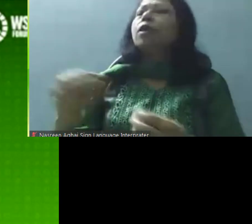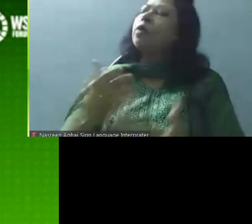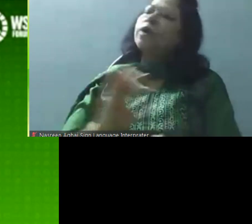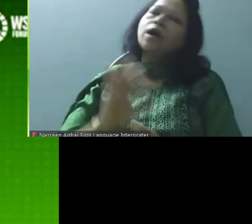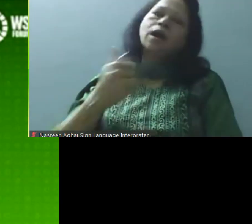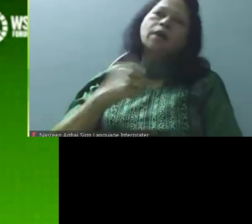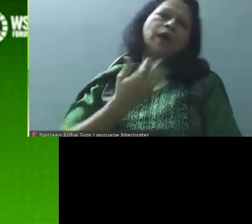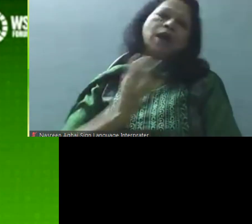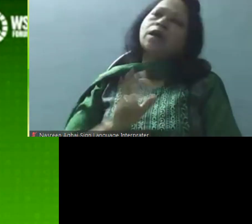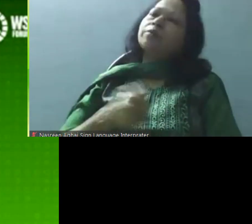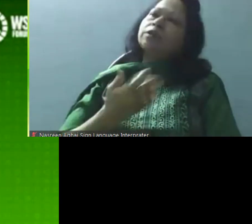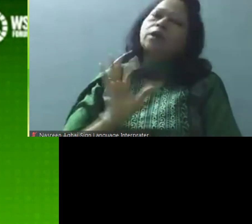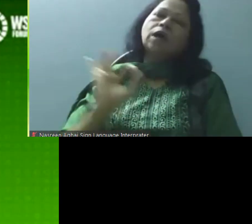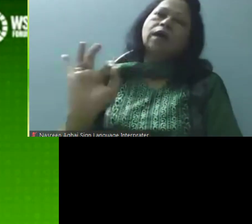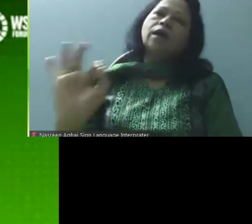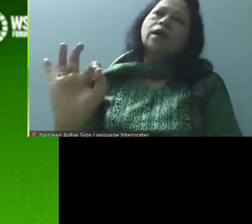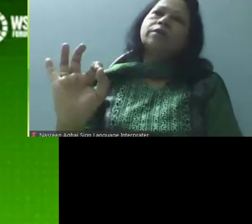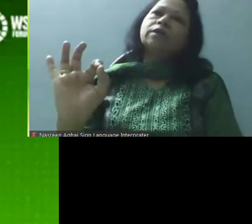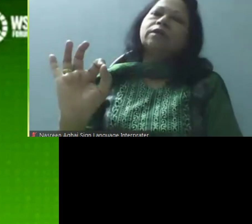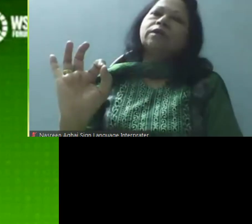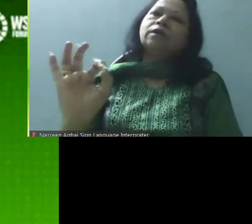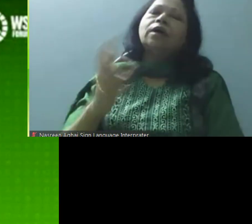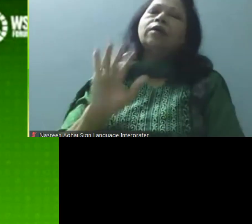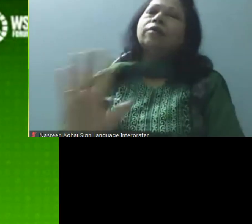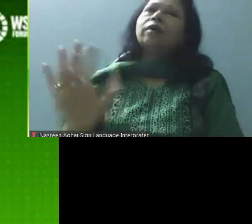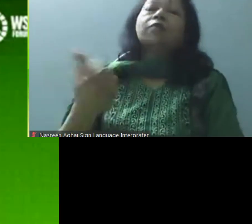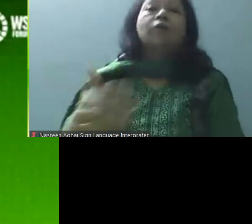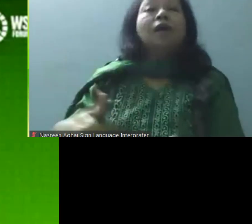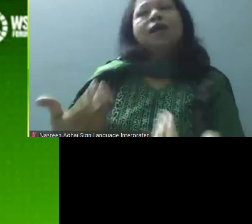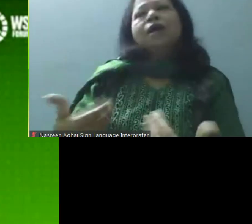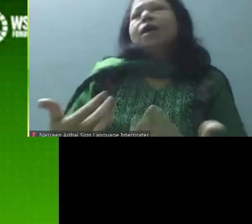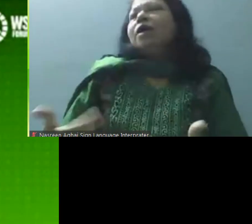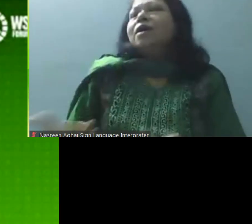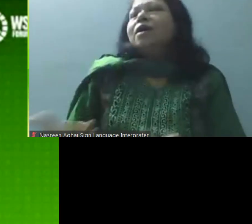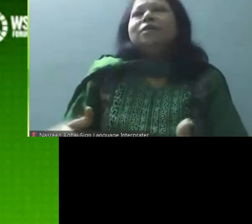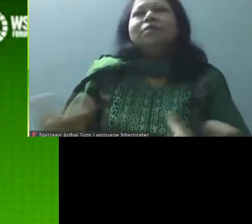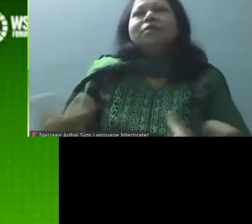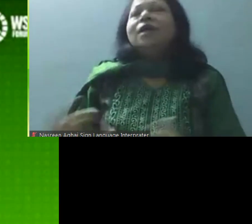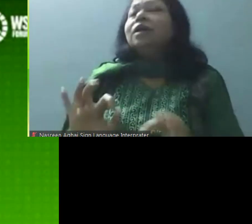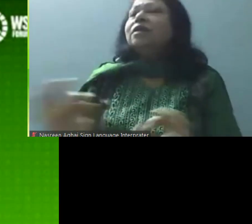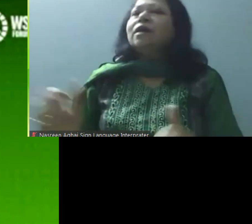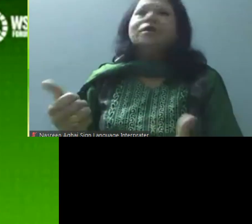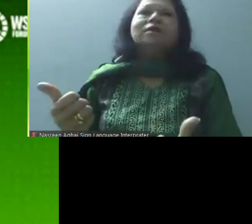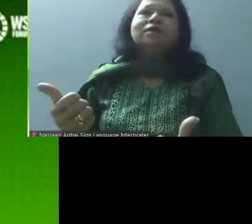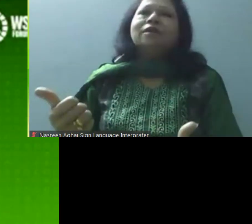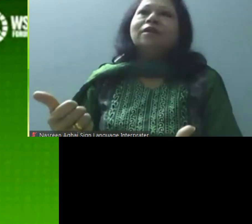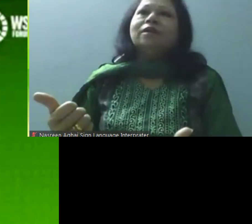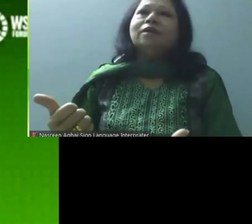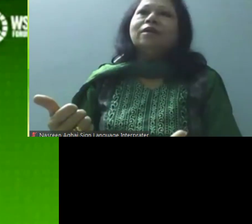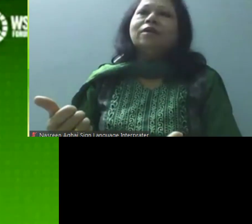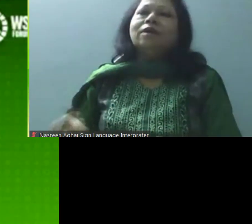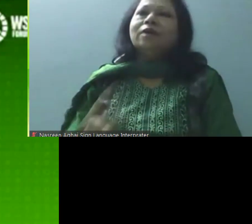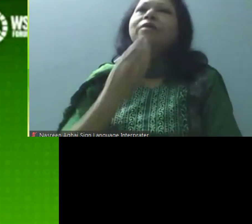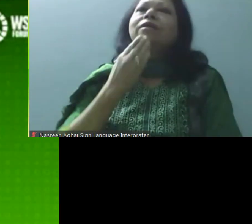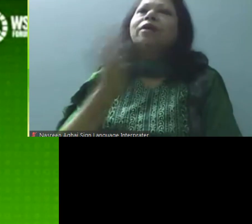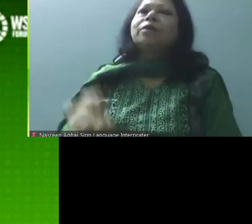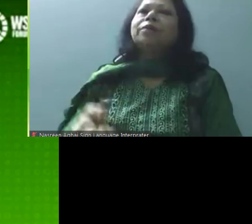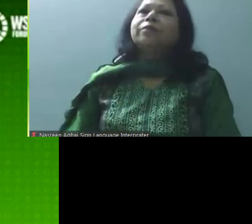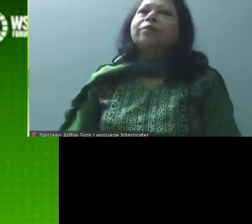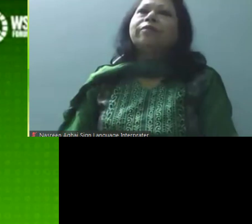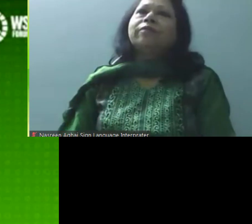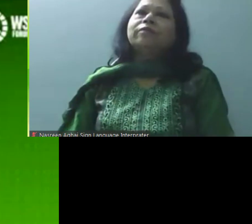them, to be able to to live their lives as fully as possible. Thank you very much.